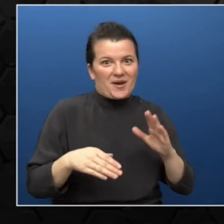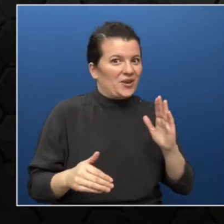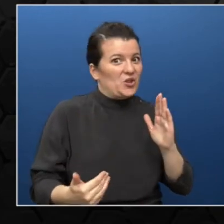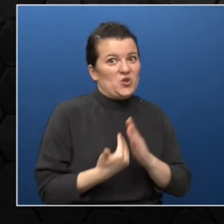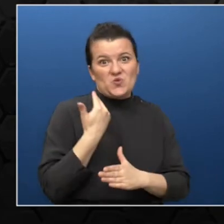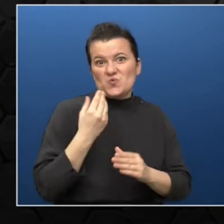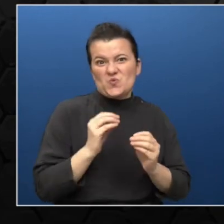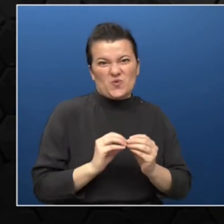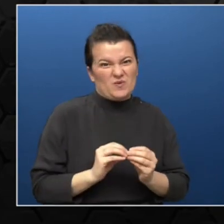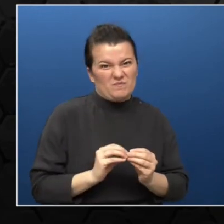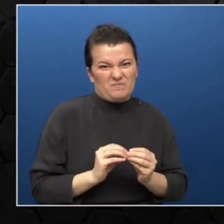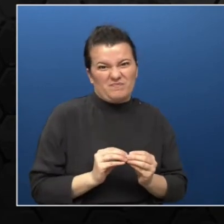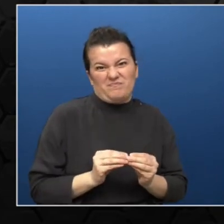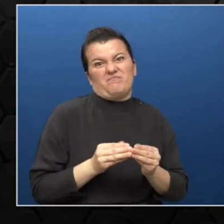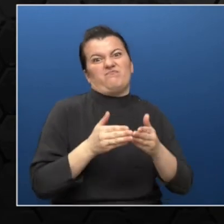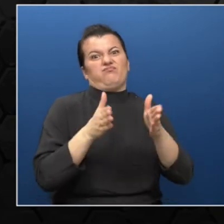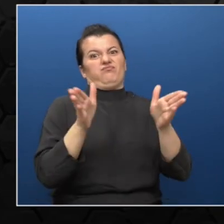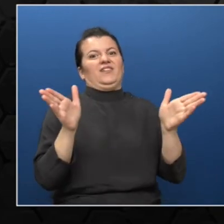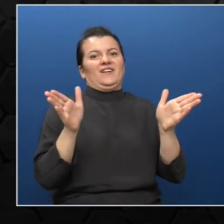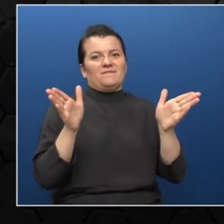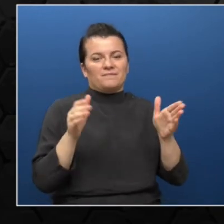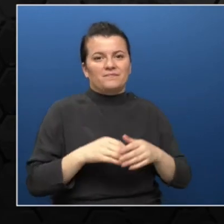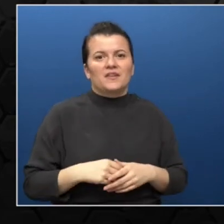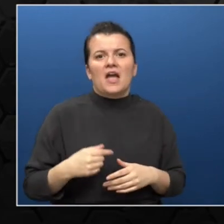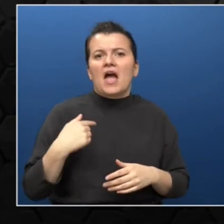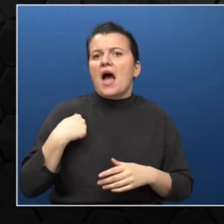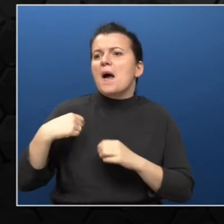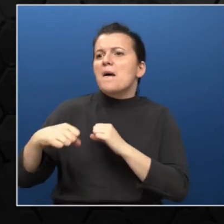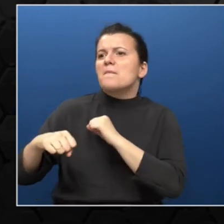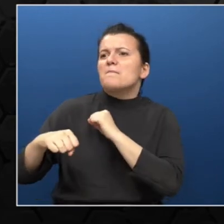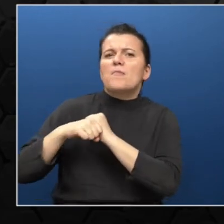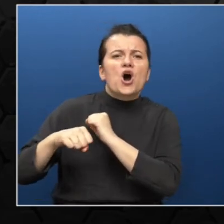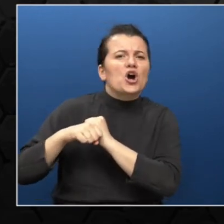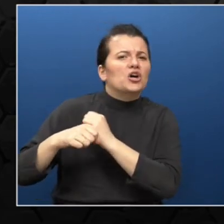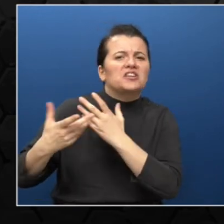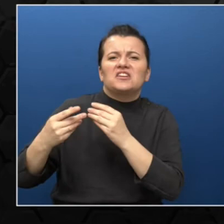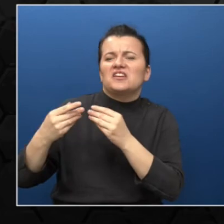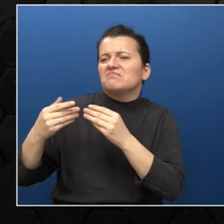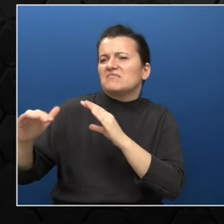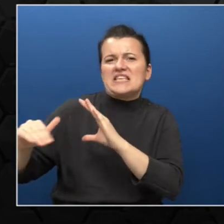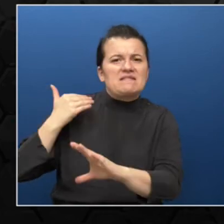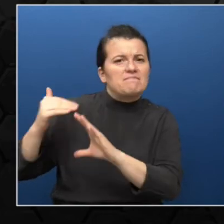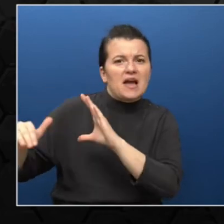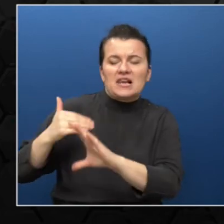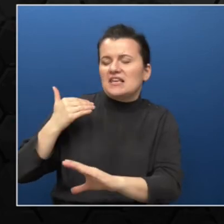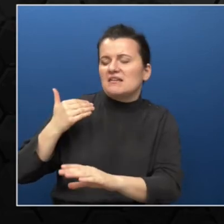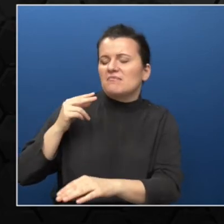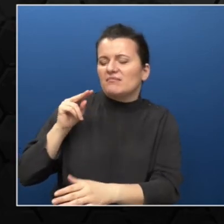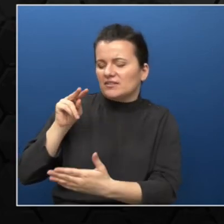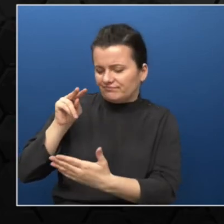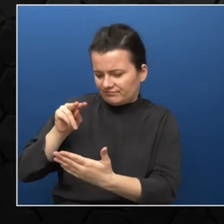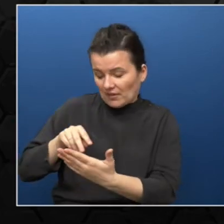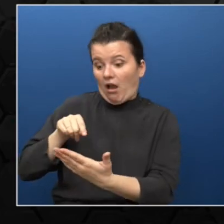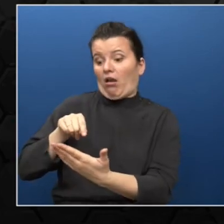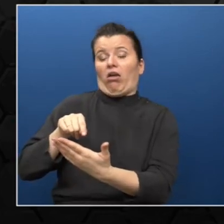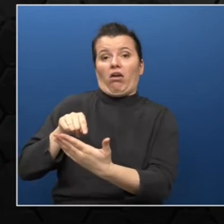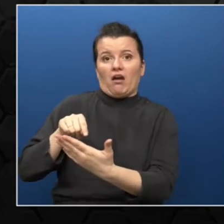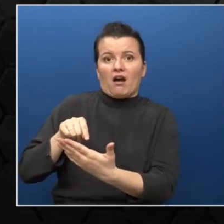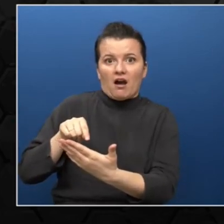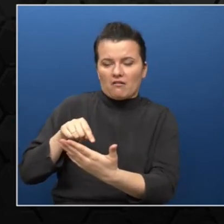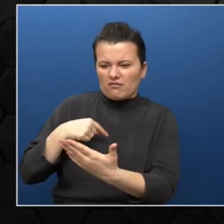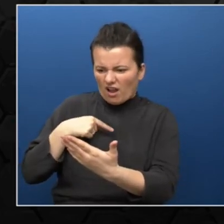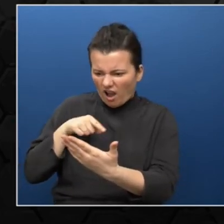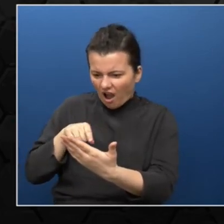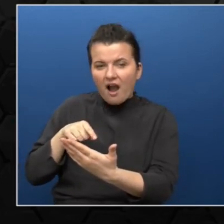learned of Lobe through a marketing email, which I have to be honest, convinced me because the email just looked as pretty as